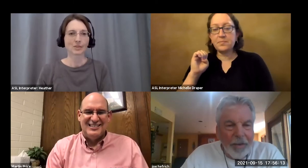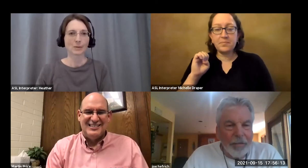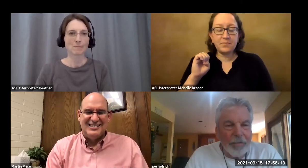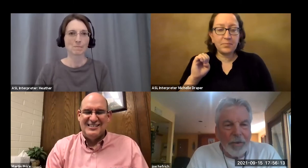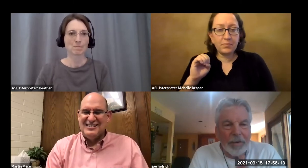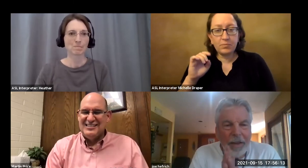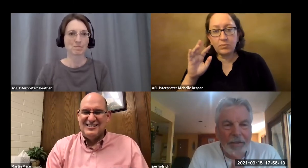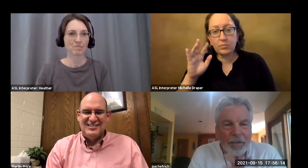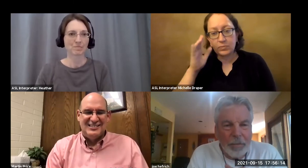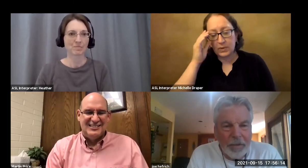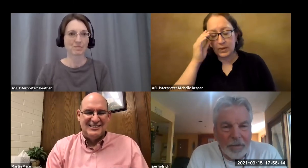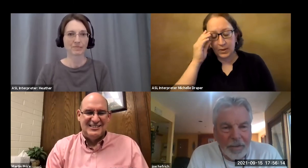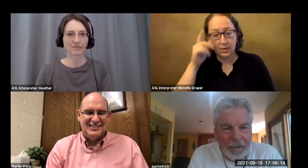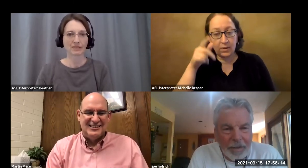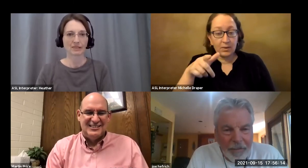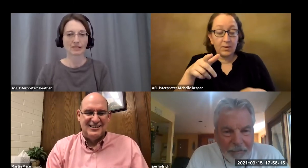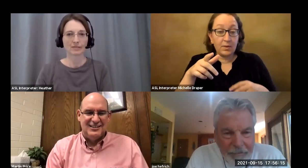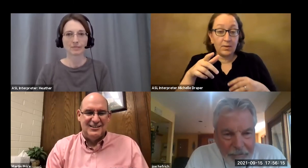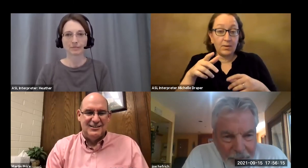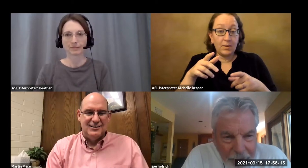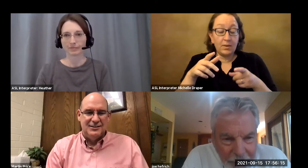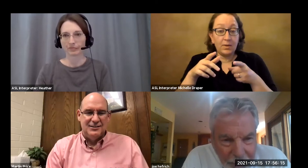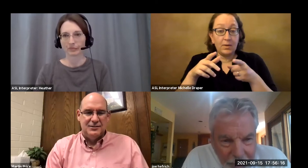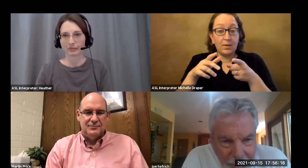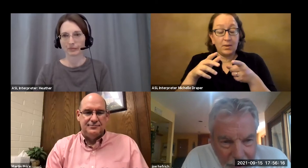Okay, for our last speaker,